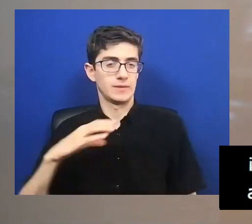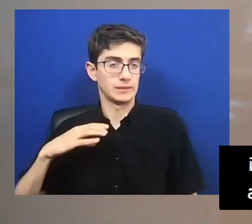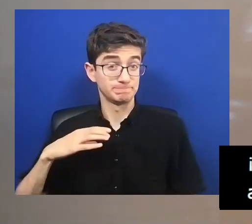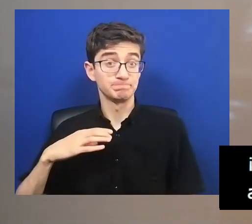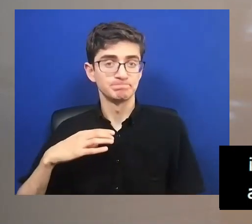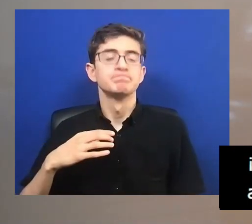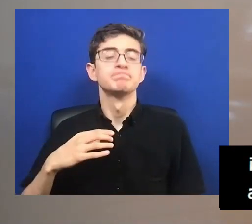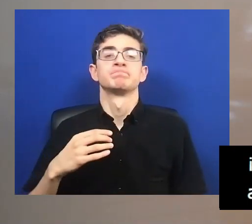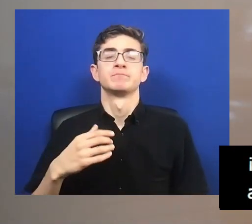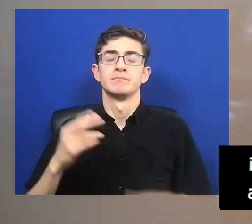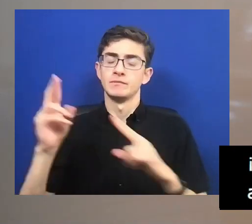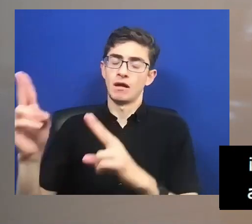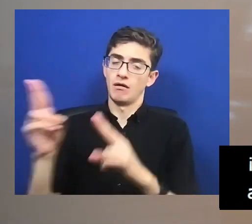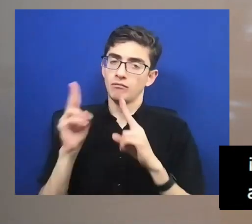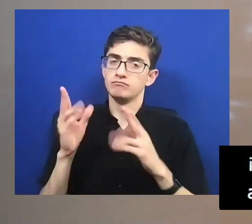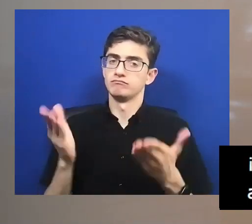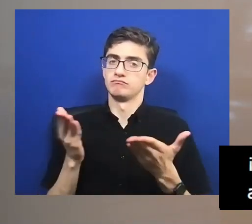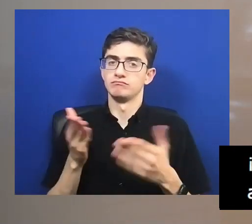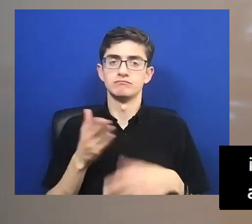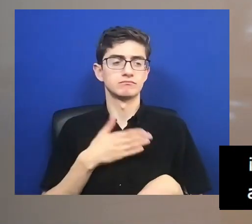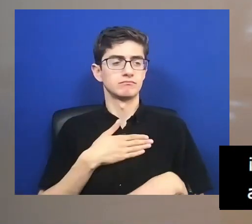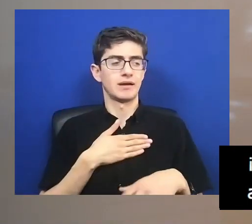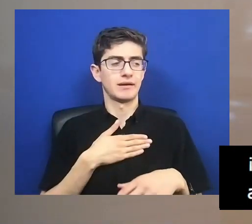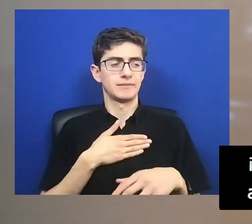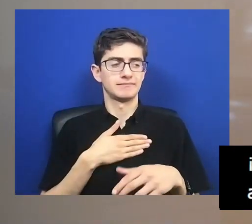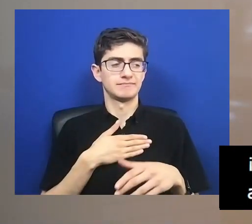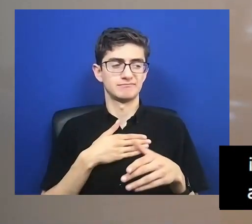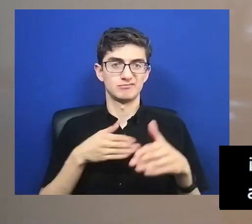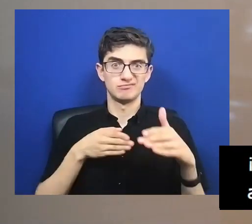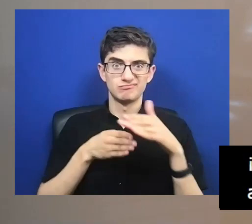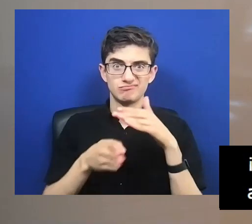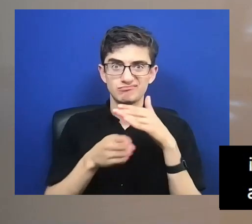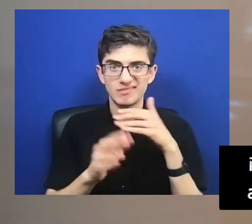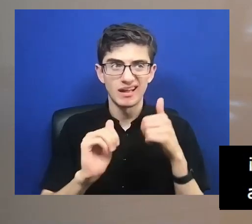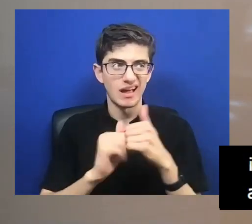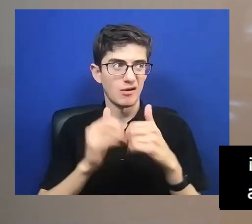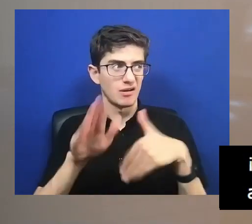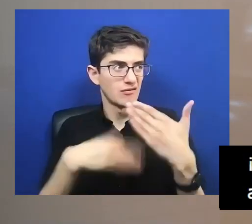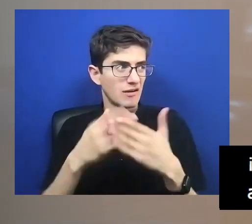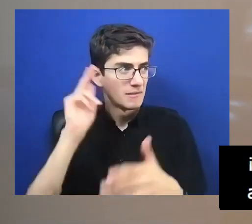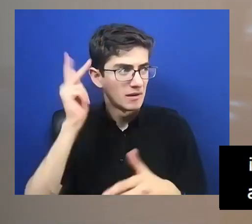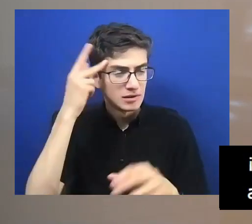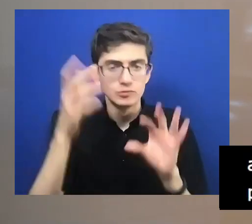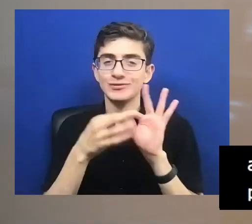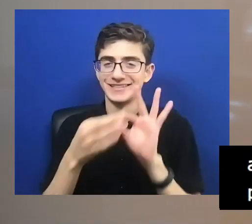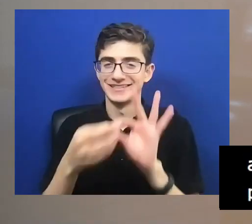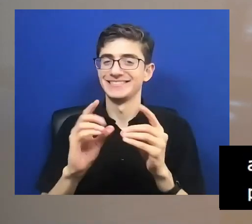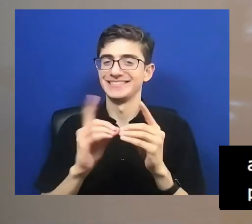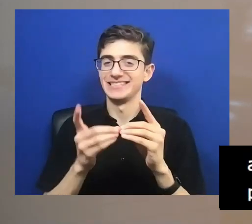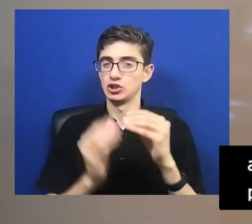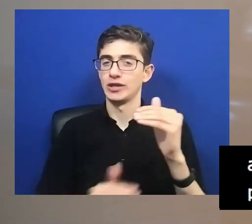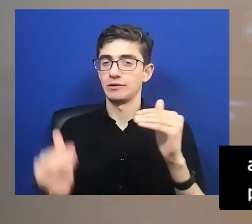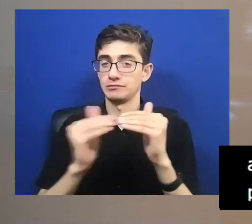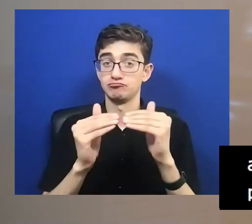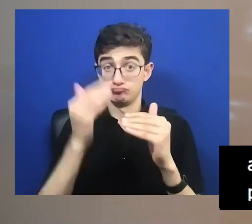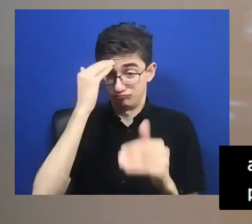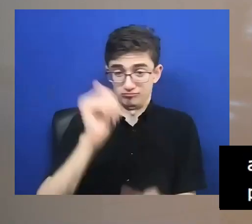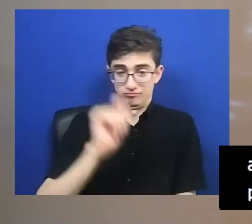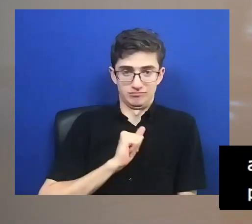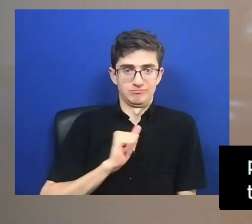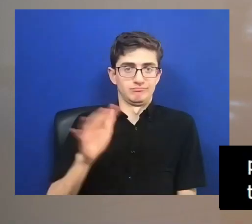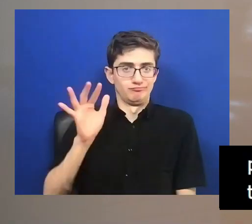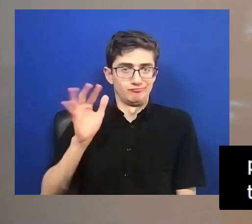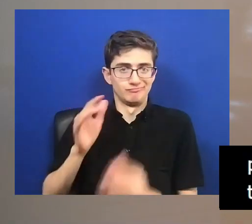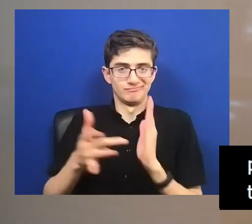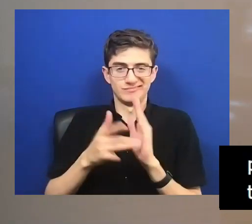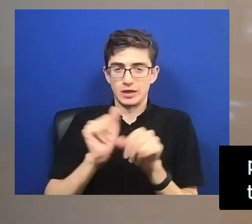because an essential part of my path into politics was digital equity. You know, as you heard, I was a tech worker. I worked at a credit